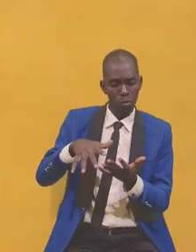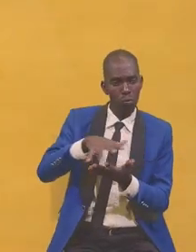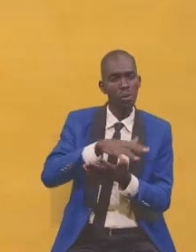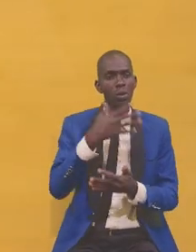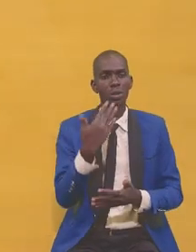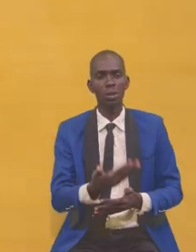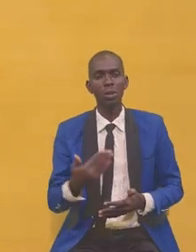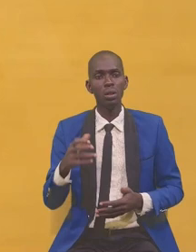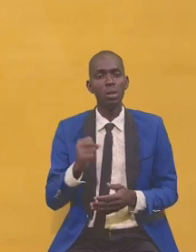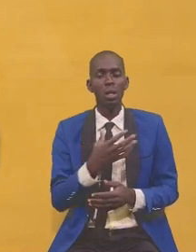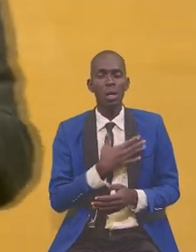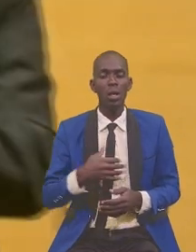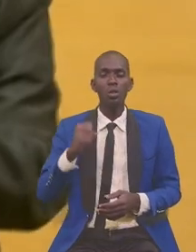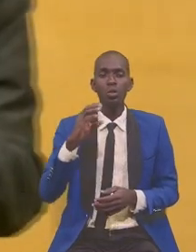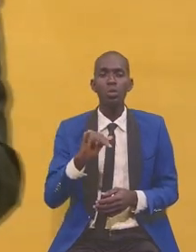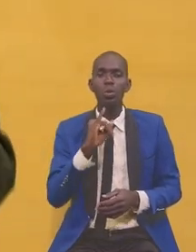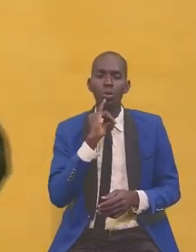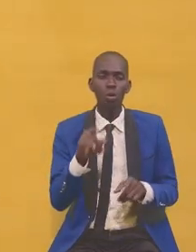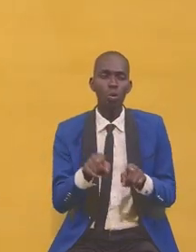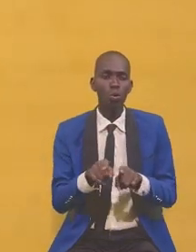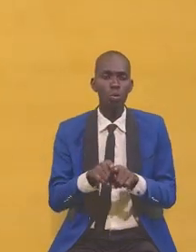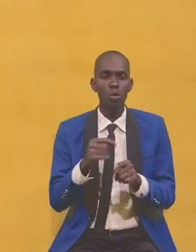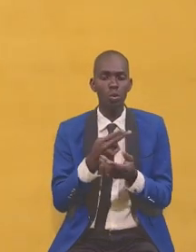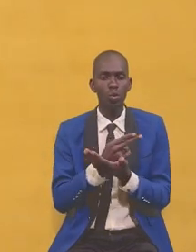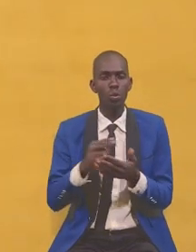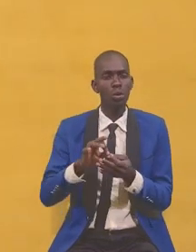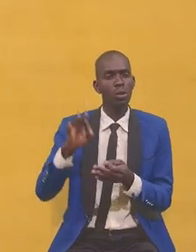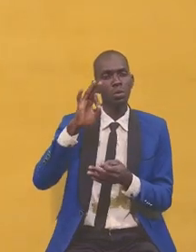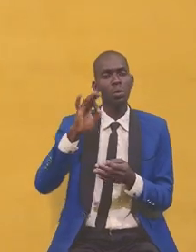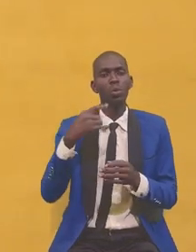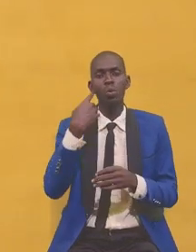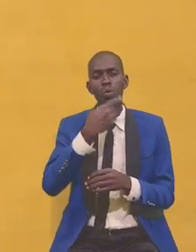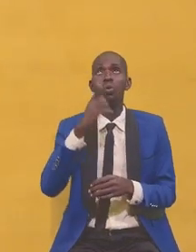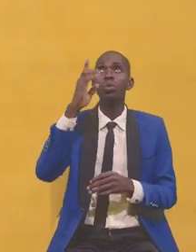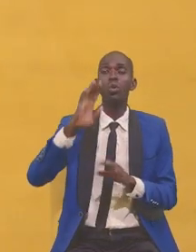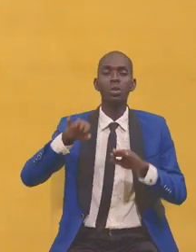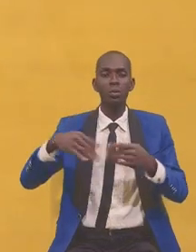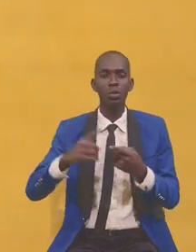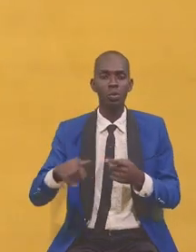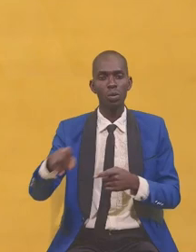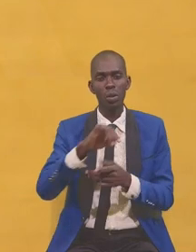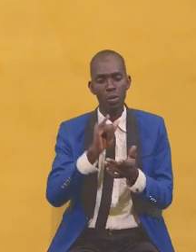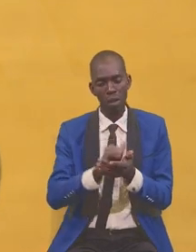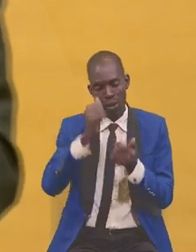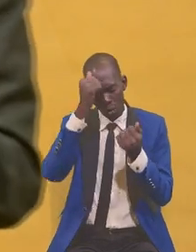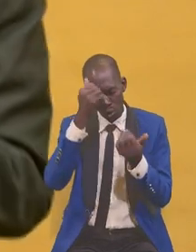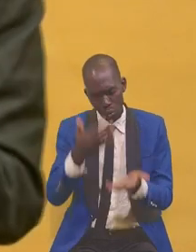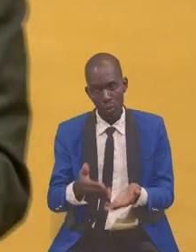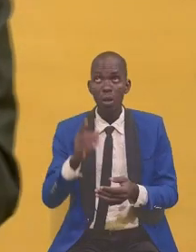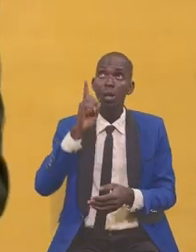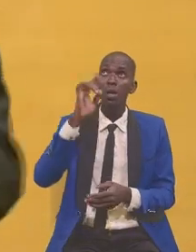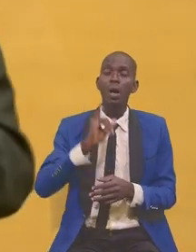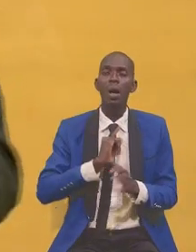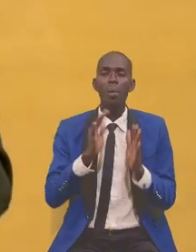is the Holy Ghost whom God hath given to them that obey him. I pray that this kind